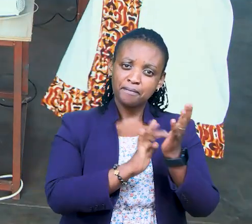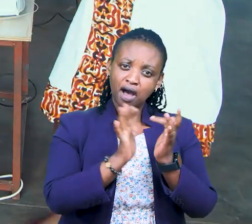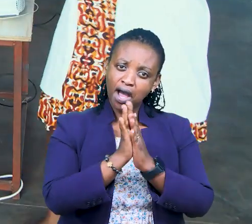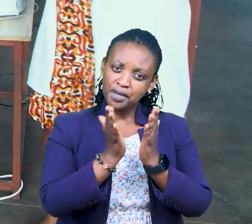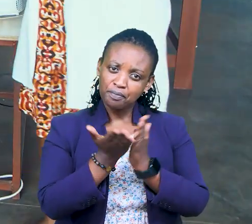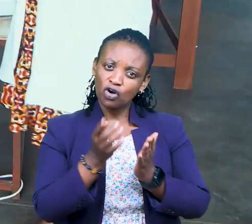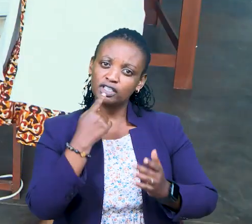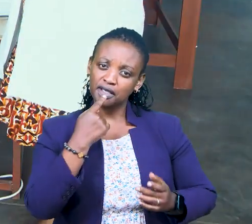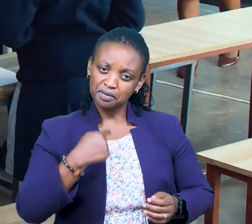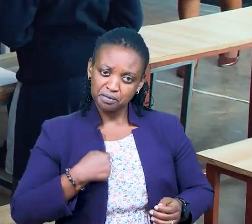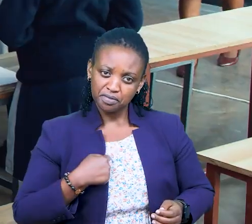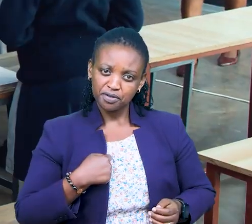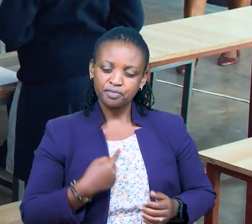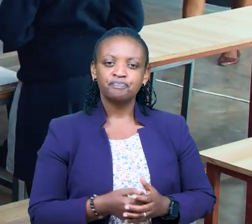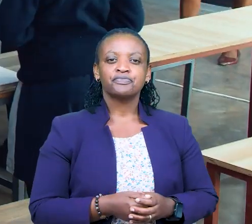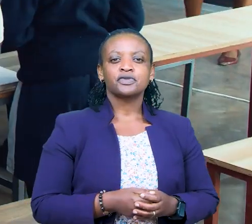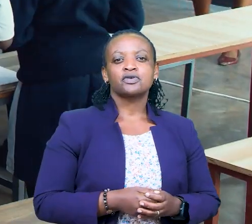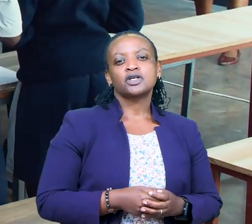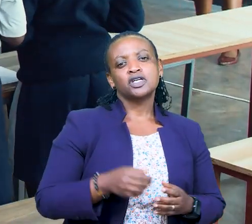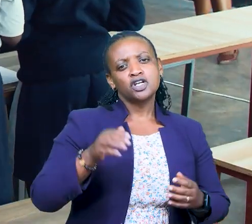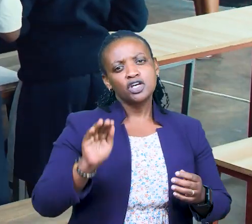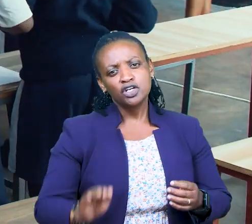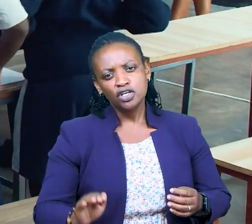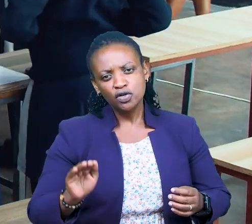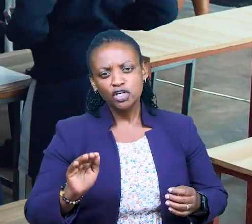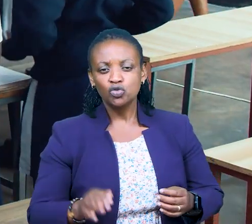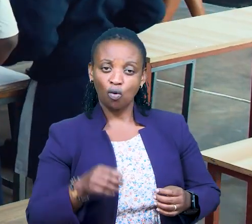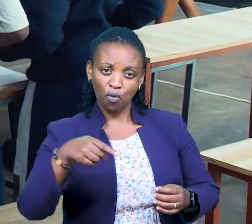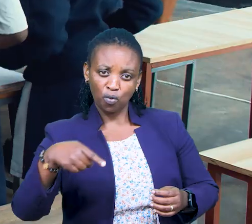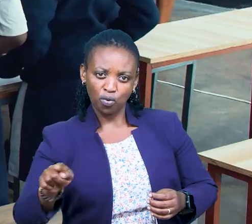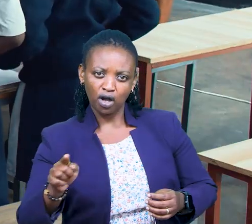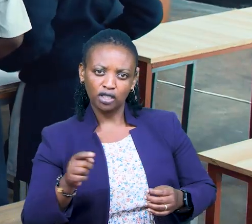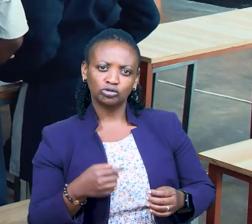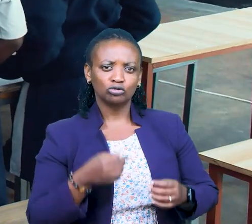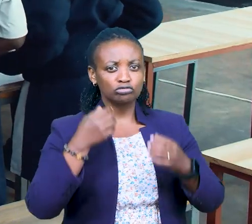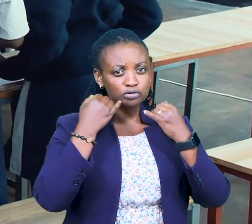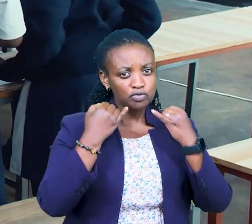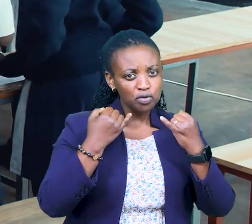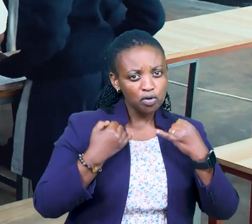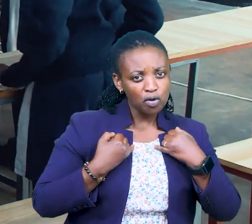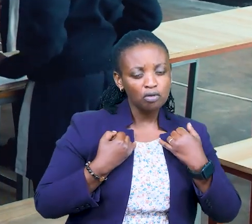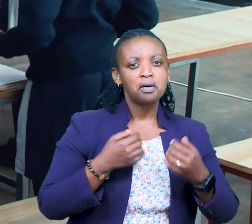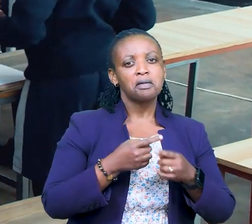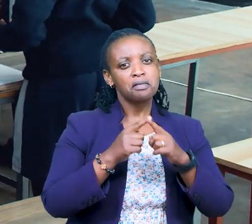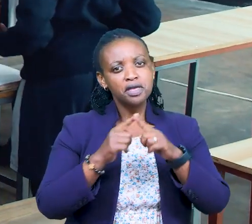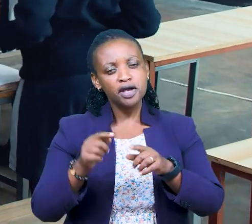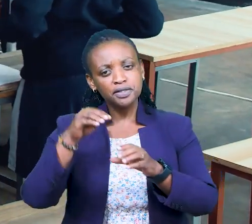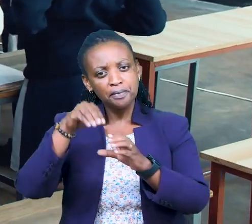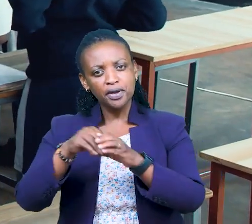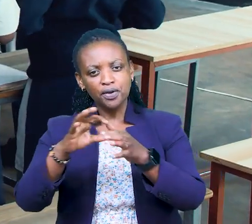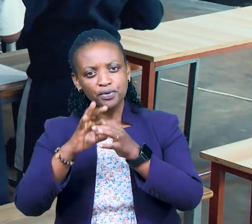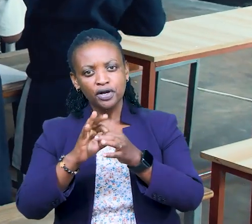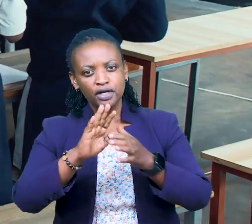the Bible tells me so. Little ones to heal me